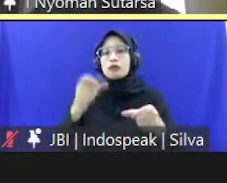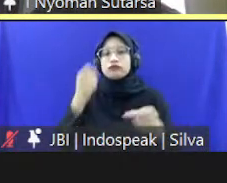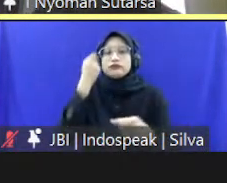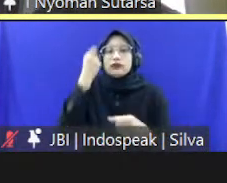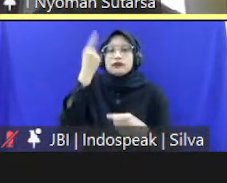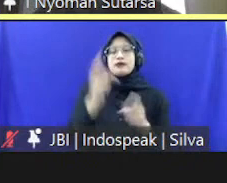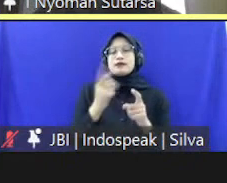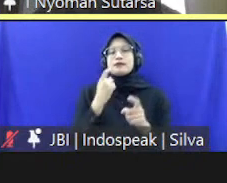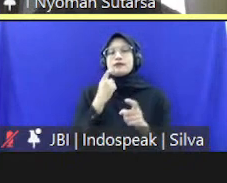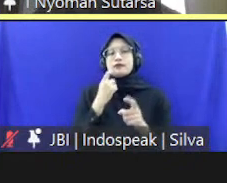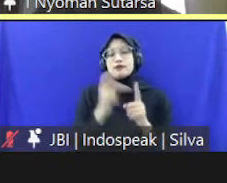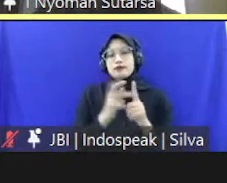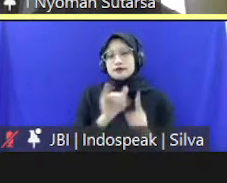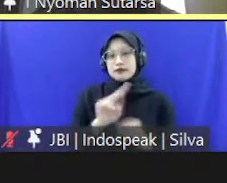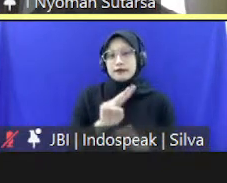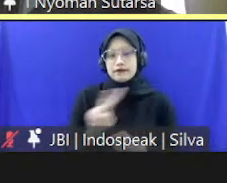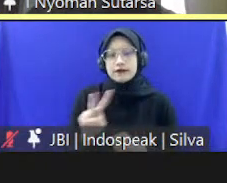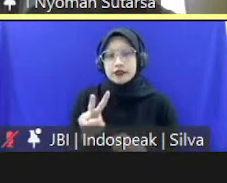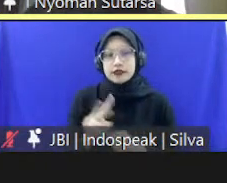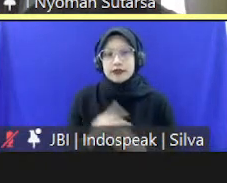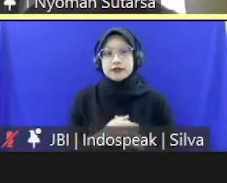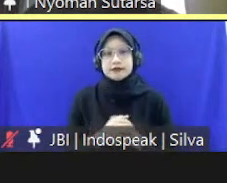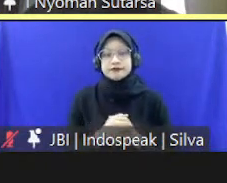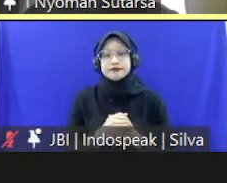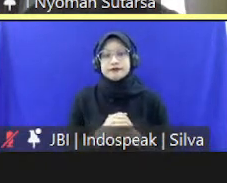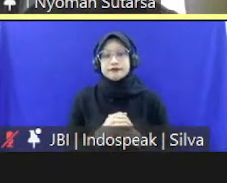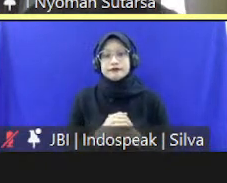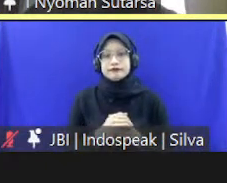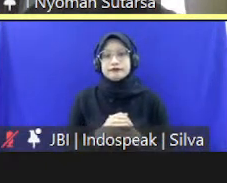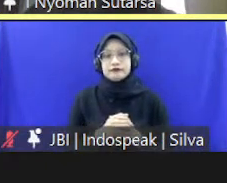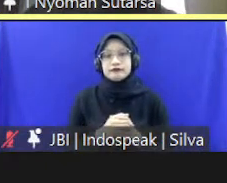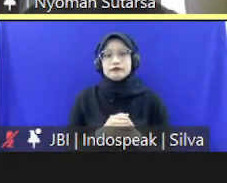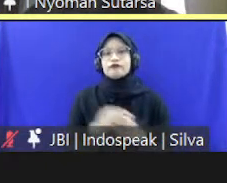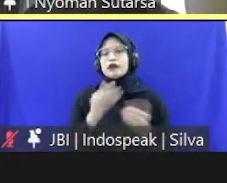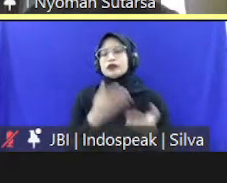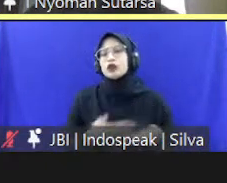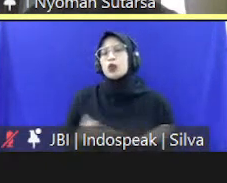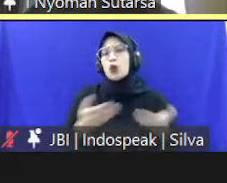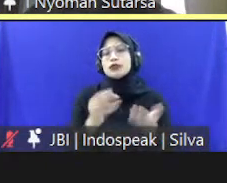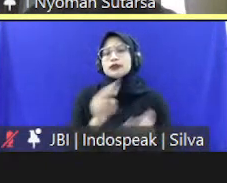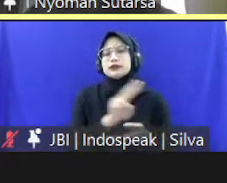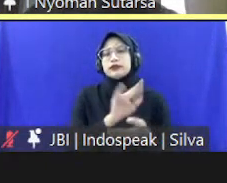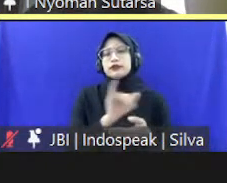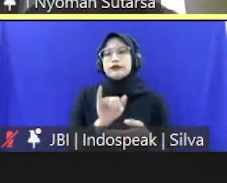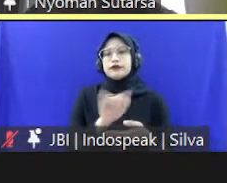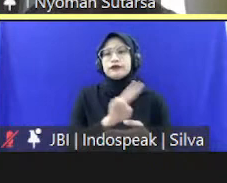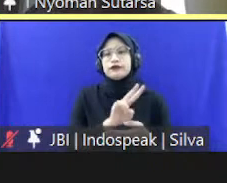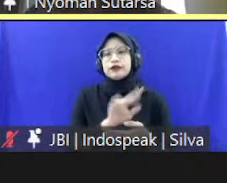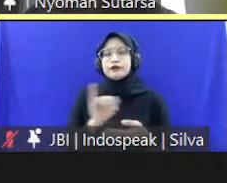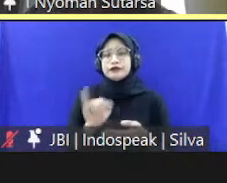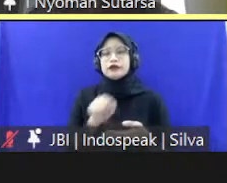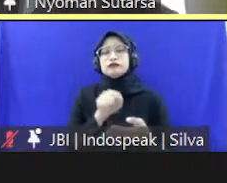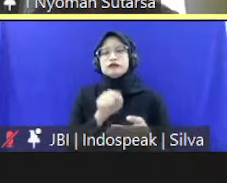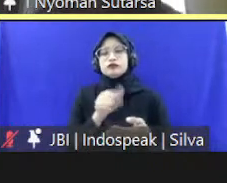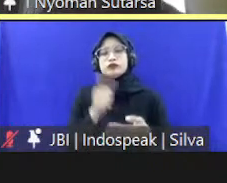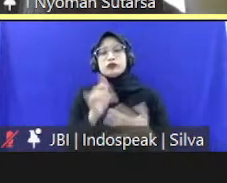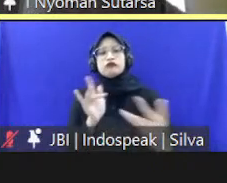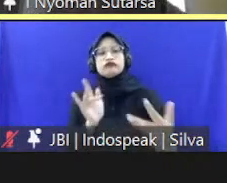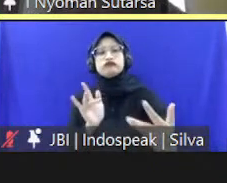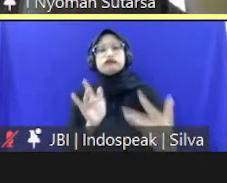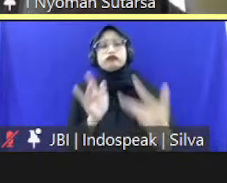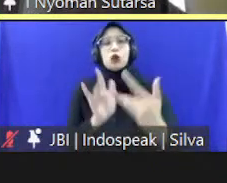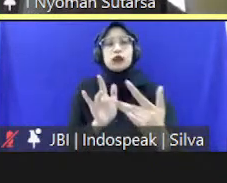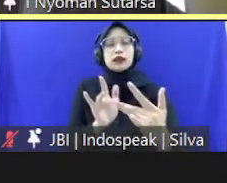center. These circumstances have allowed Fifi to be in regular contact with health services that cater her